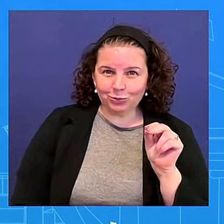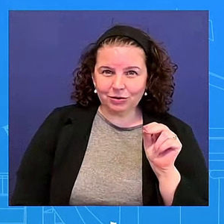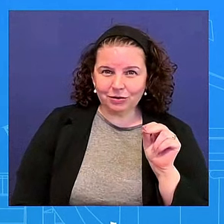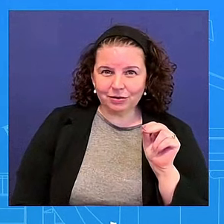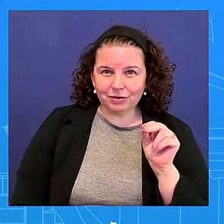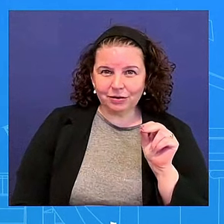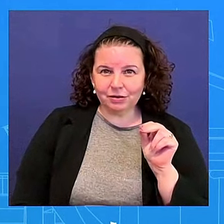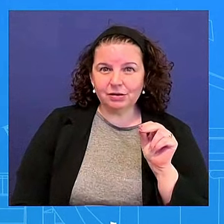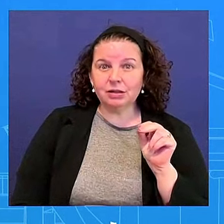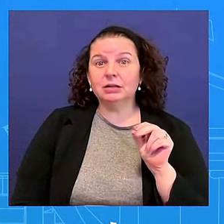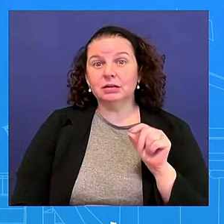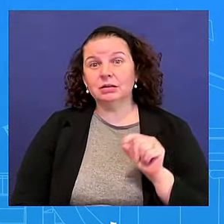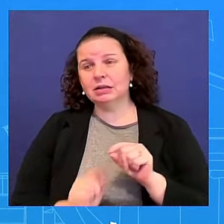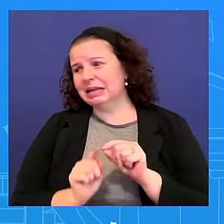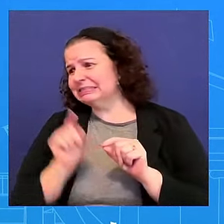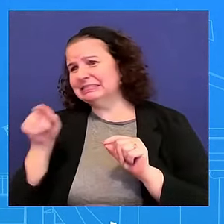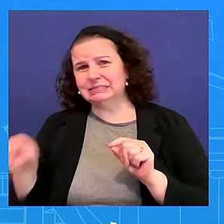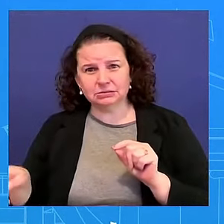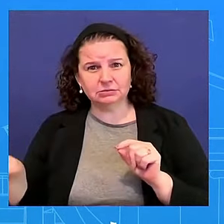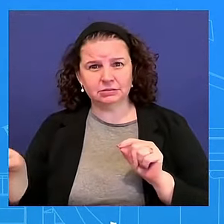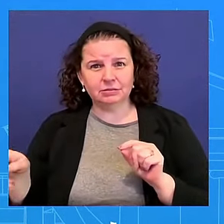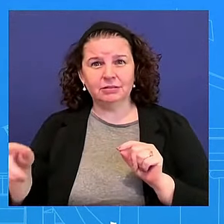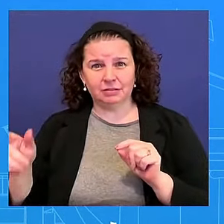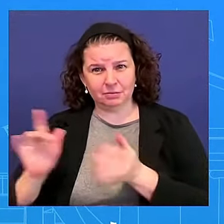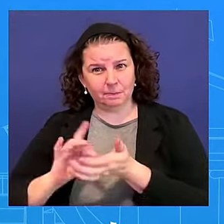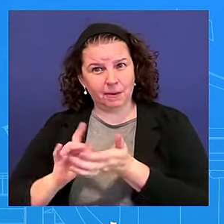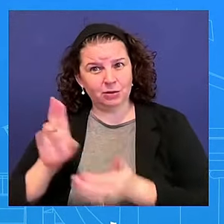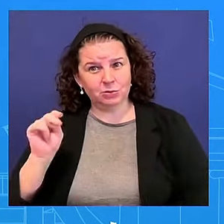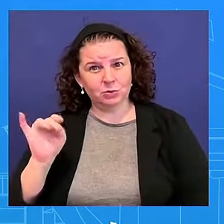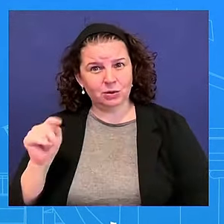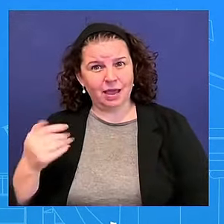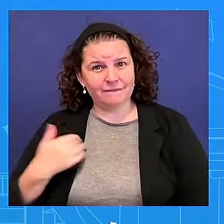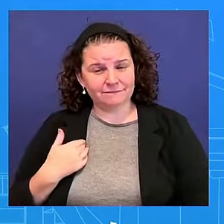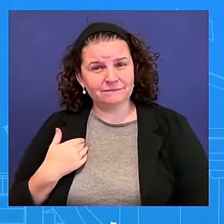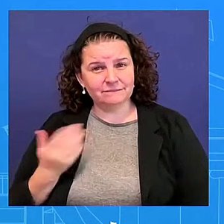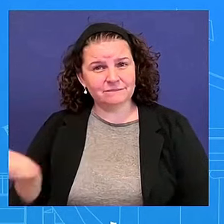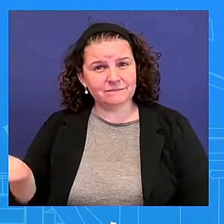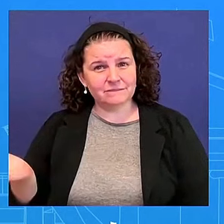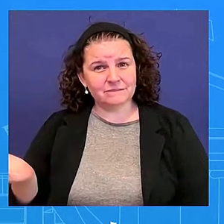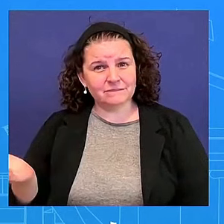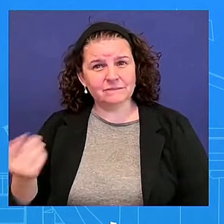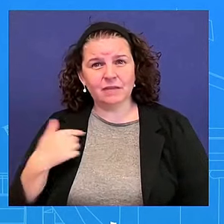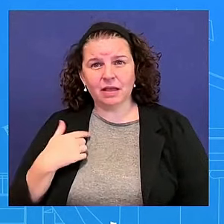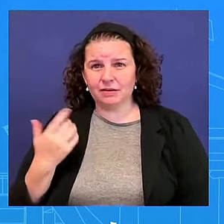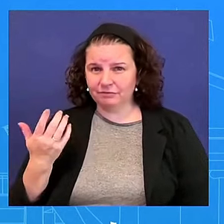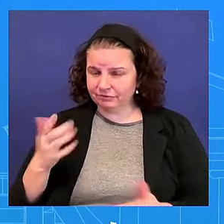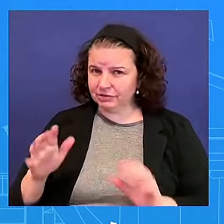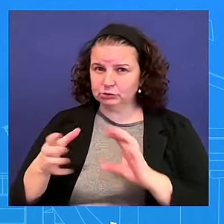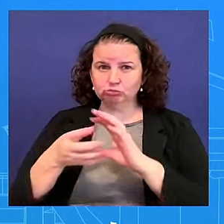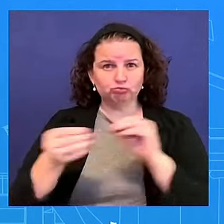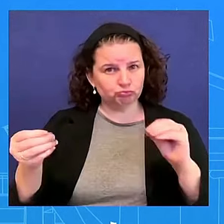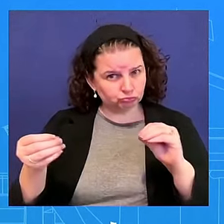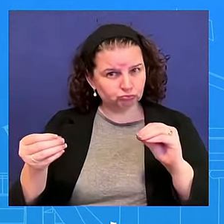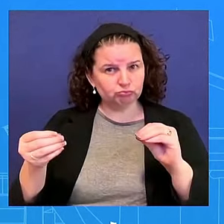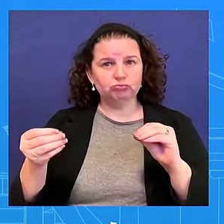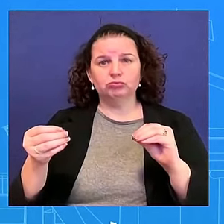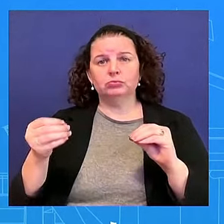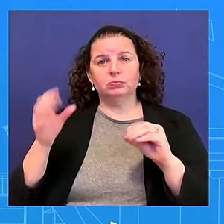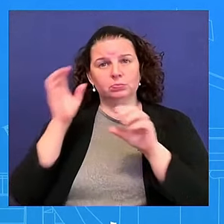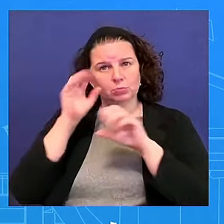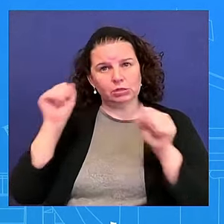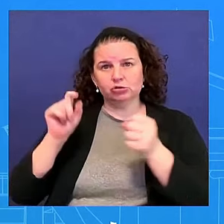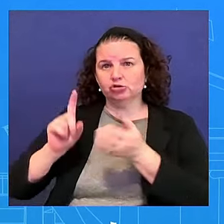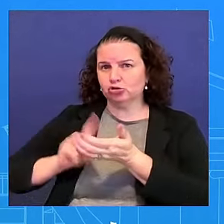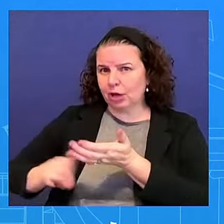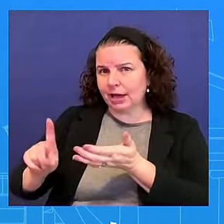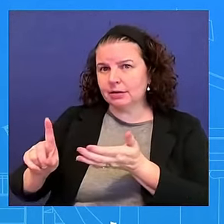is. And I did share in that the president checks in while he's exercising with his doctor on a couple times